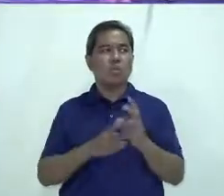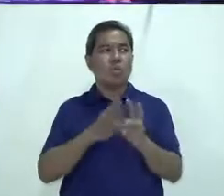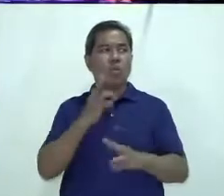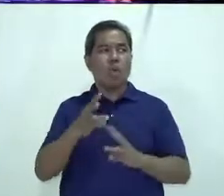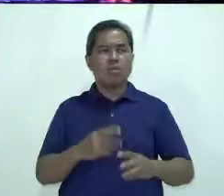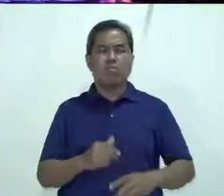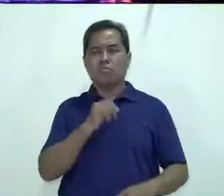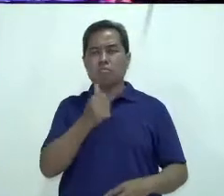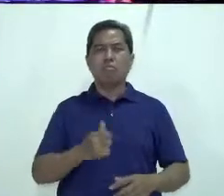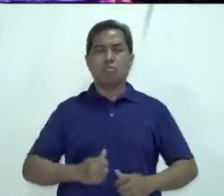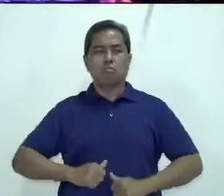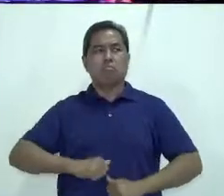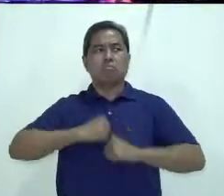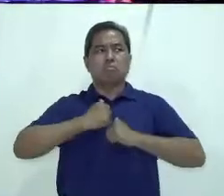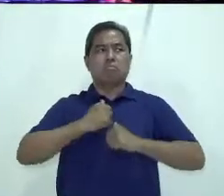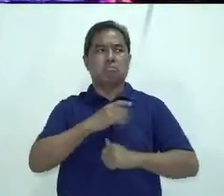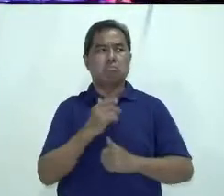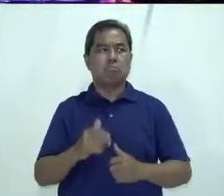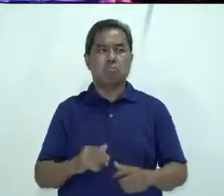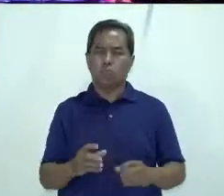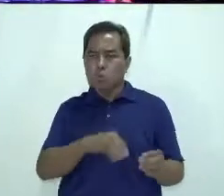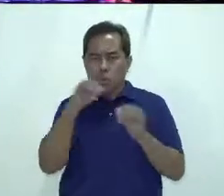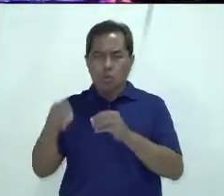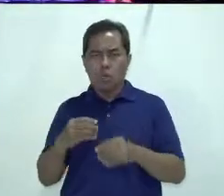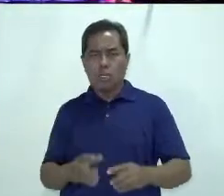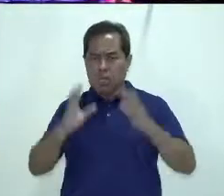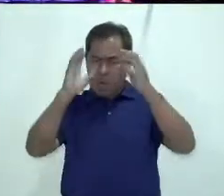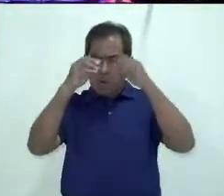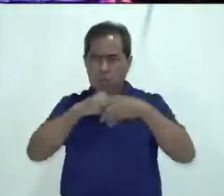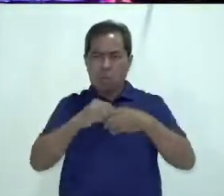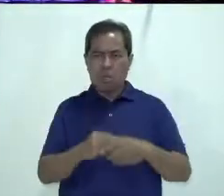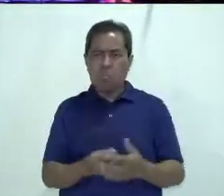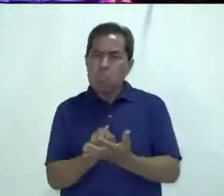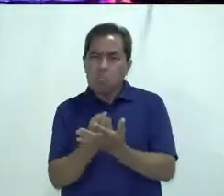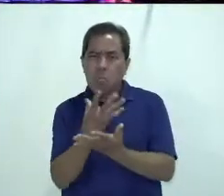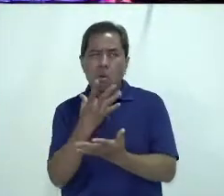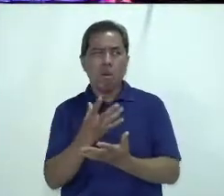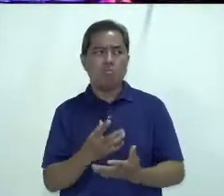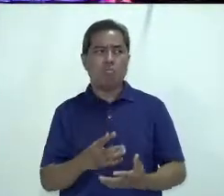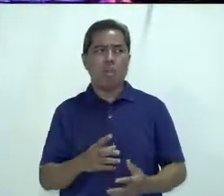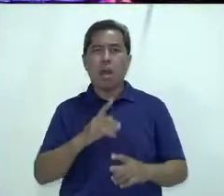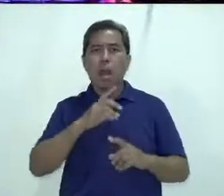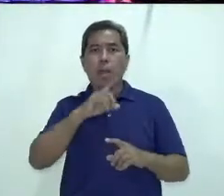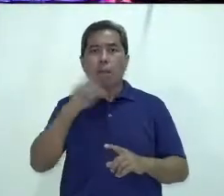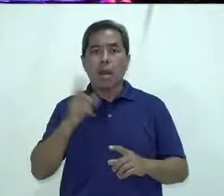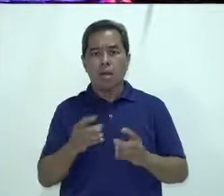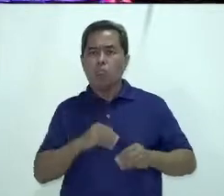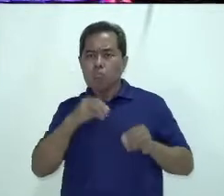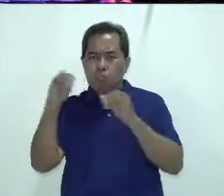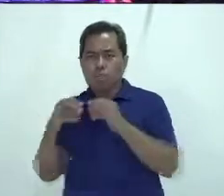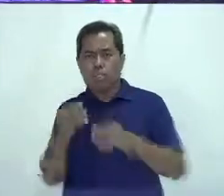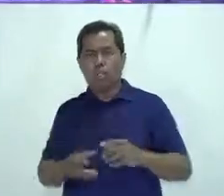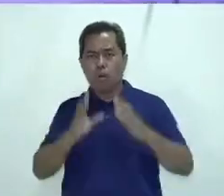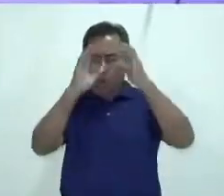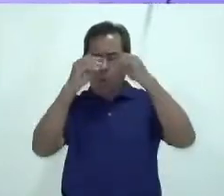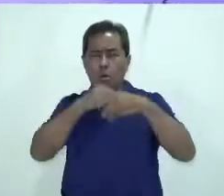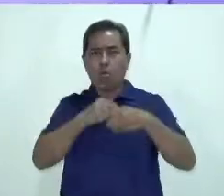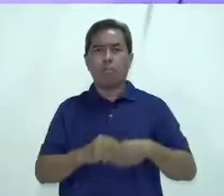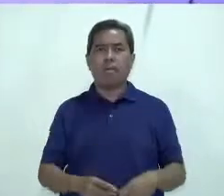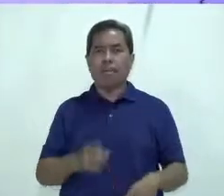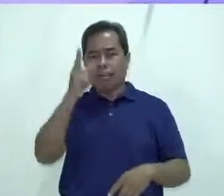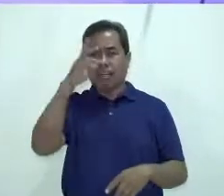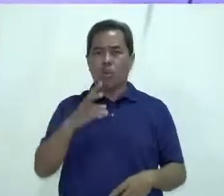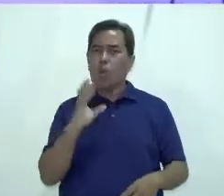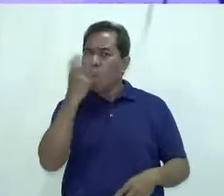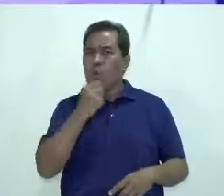in wealth, which is so uncertain, but to put their hope in God. Okay? Who are rich? No one can